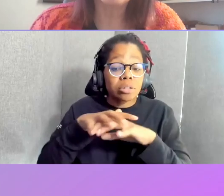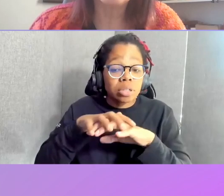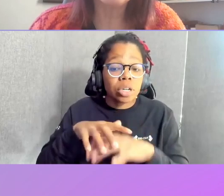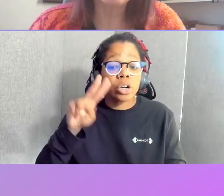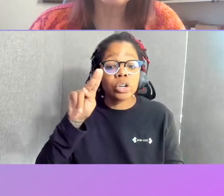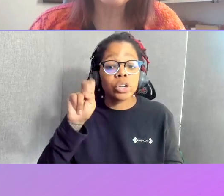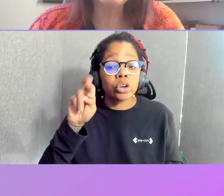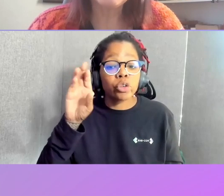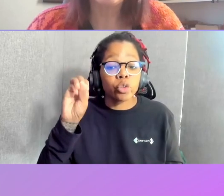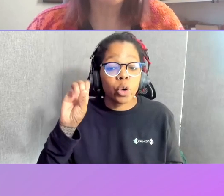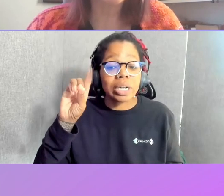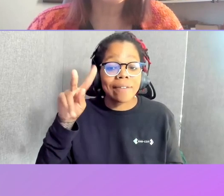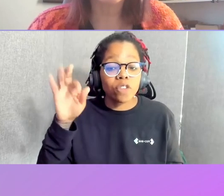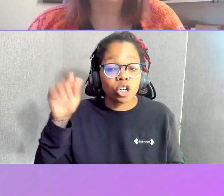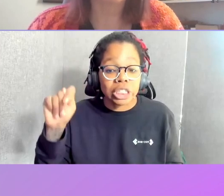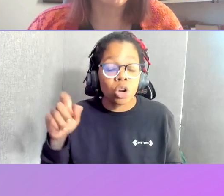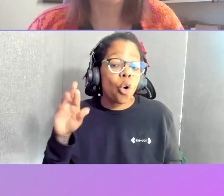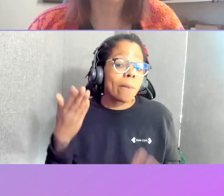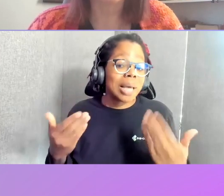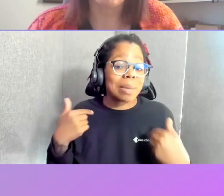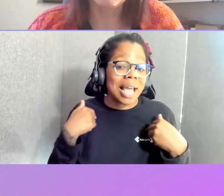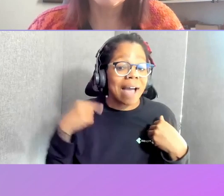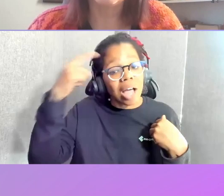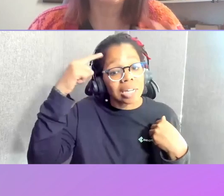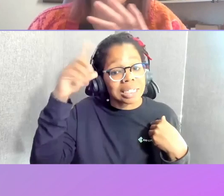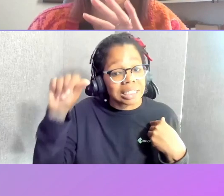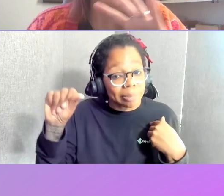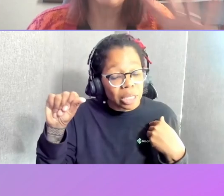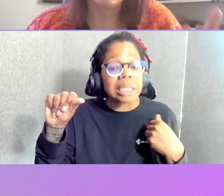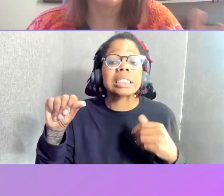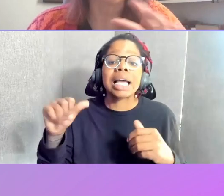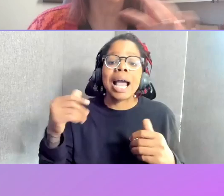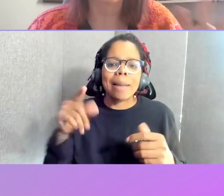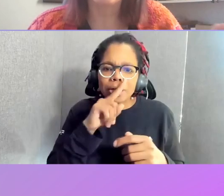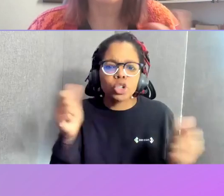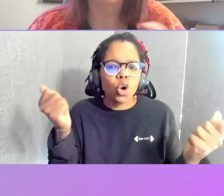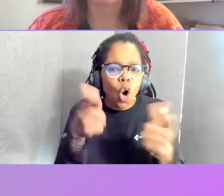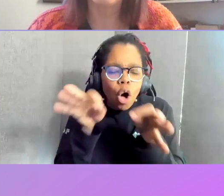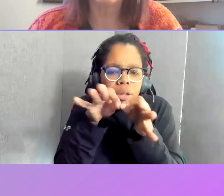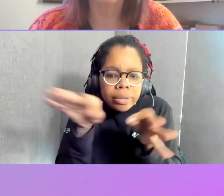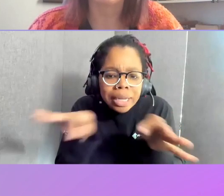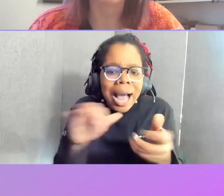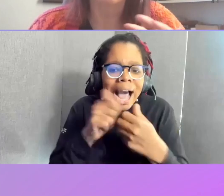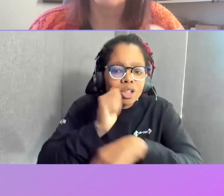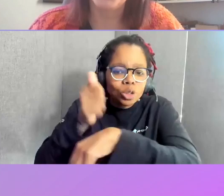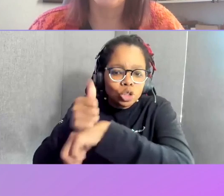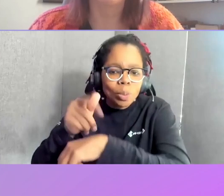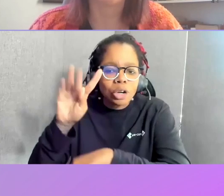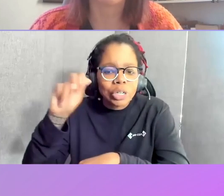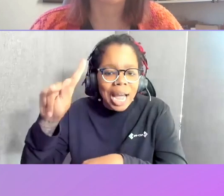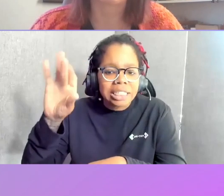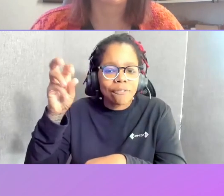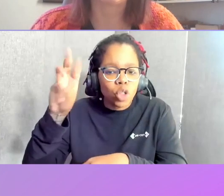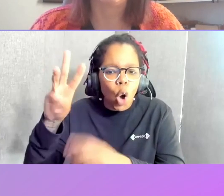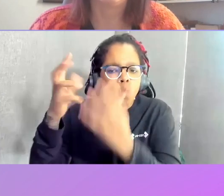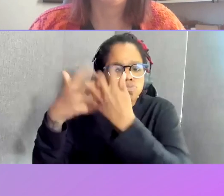have cognitive disabilities, and make sure that all of the semantics and the way that you're structuring your task flows are intuitive